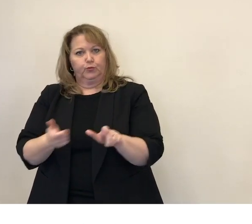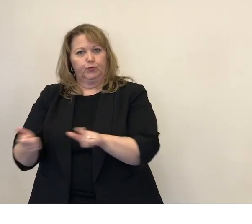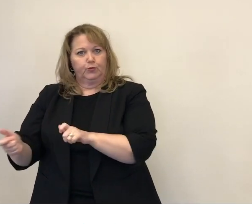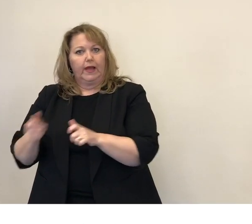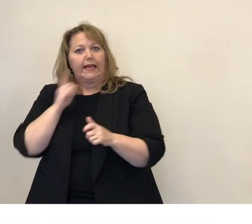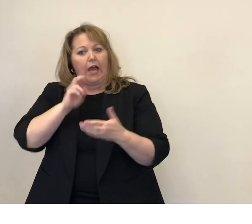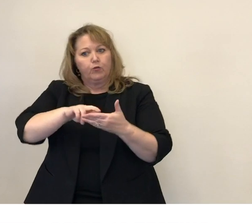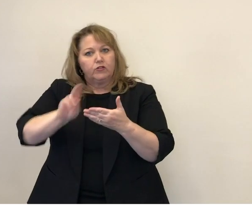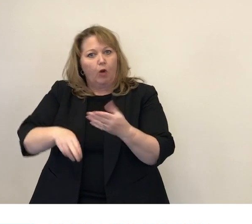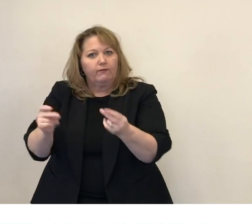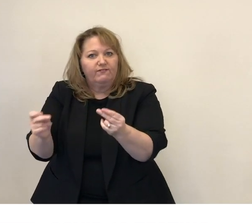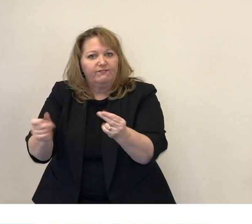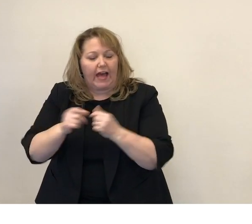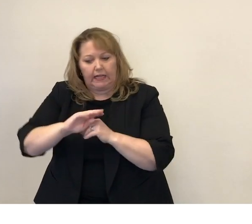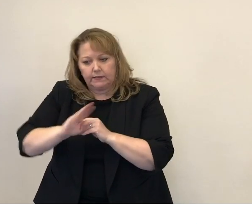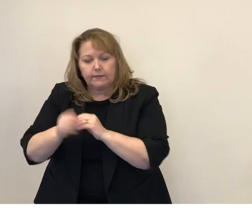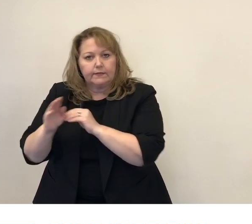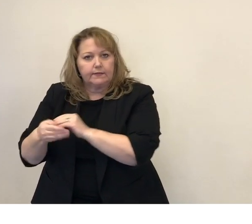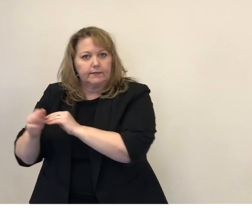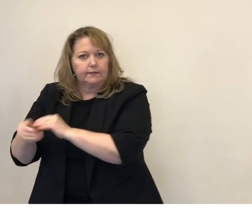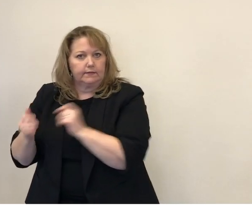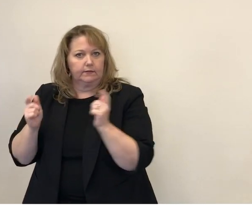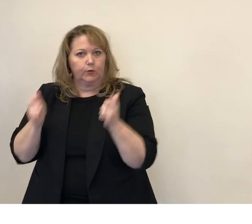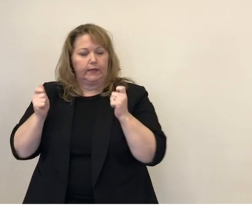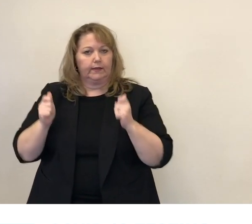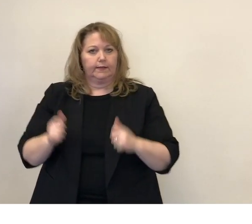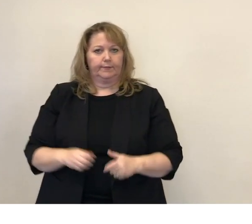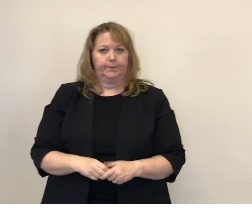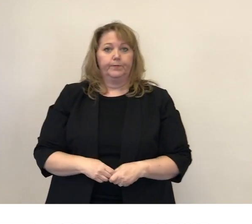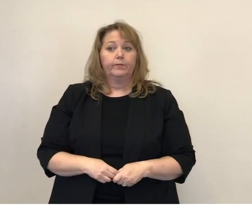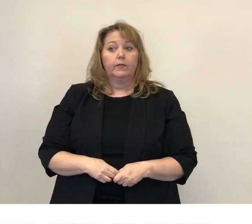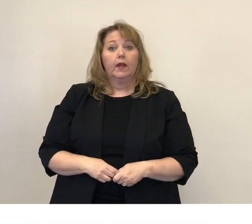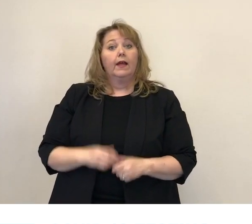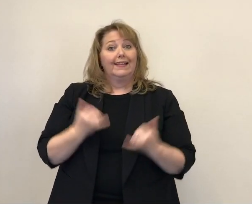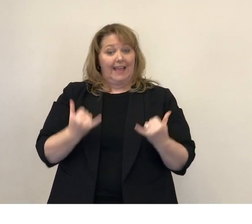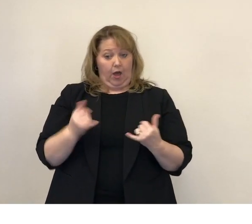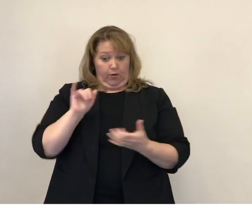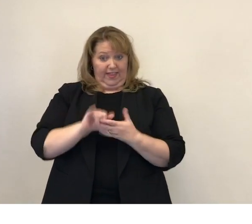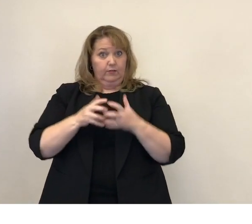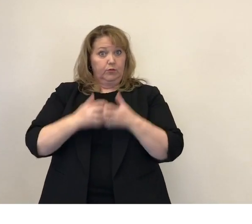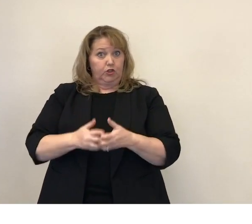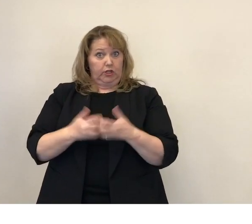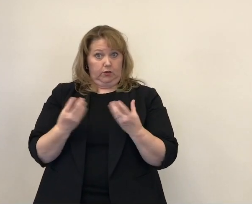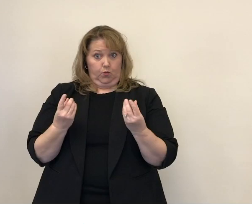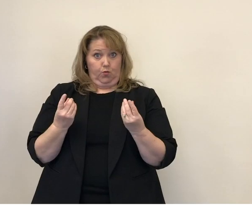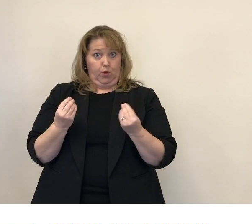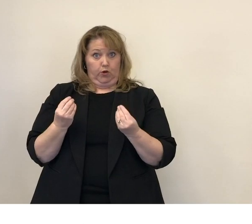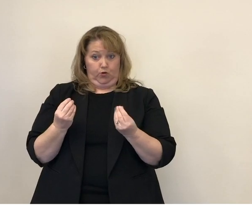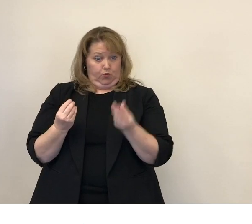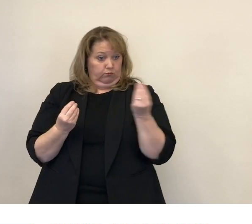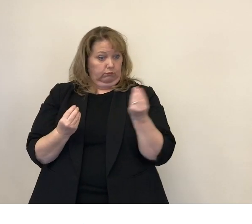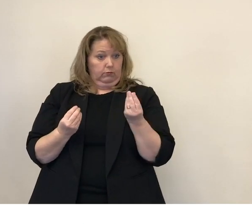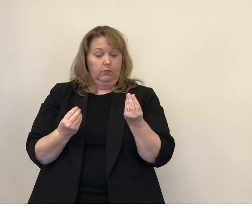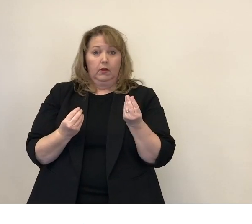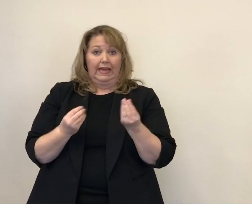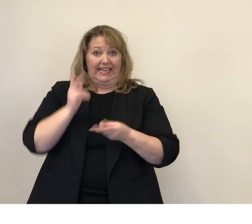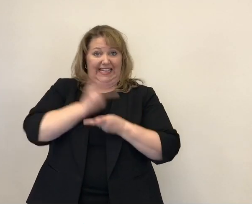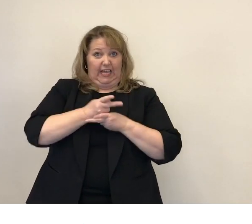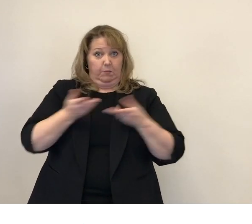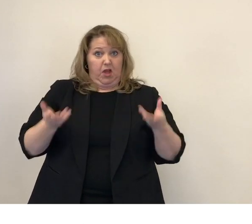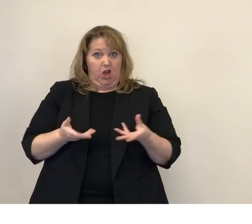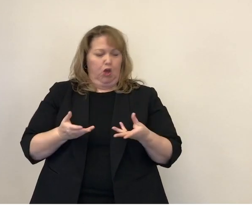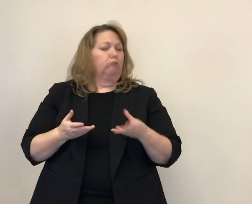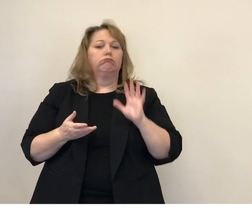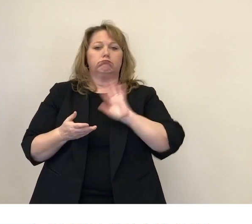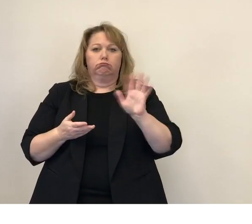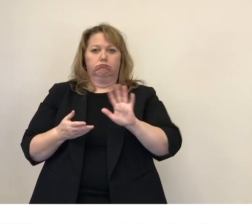tests can go into populations who previously may not have had access to testing. These tests will be administered in partnership with the